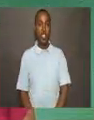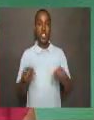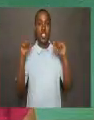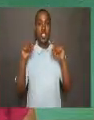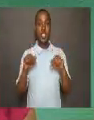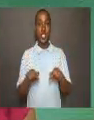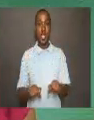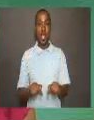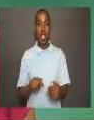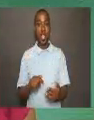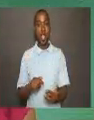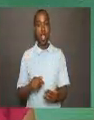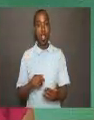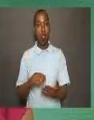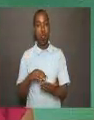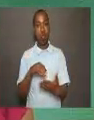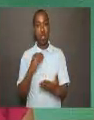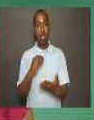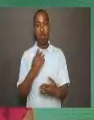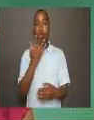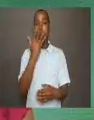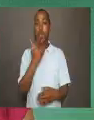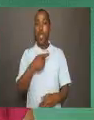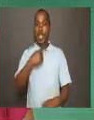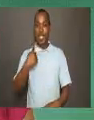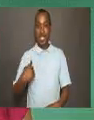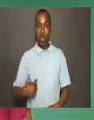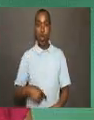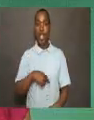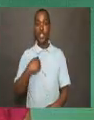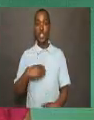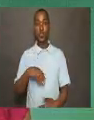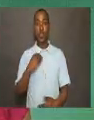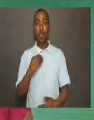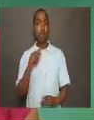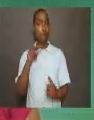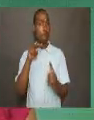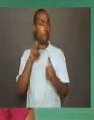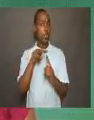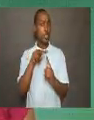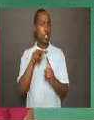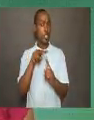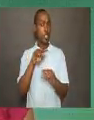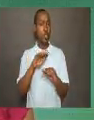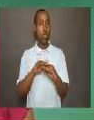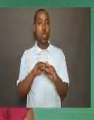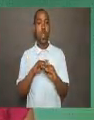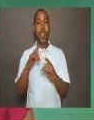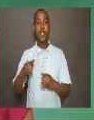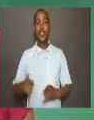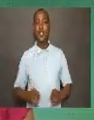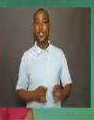Today, we will study blood circulation, focusing on